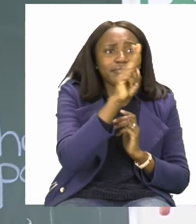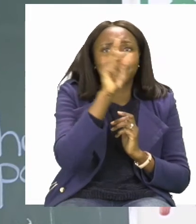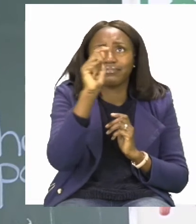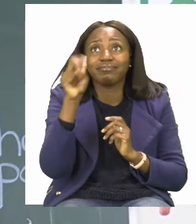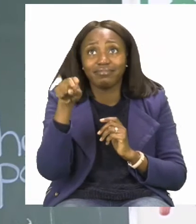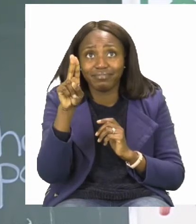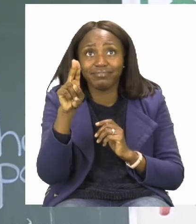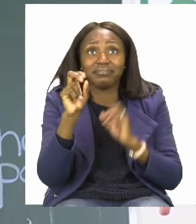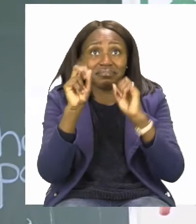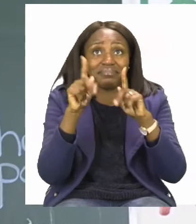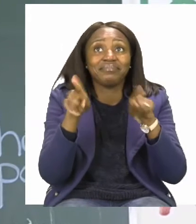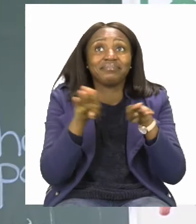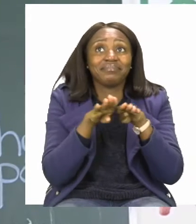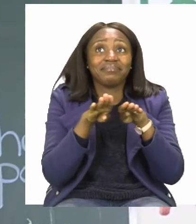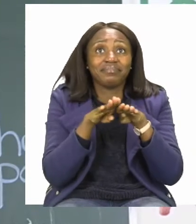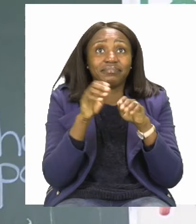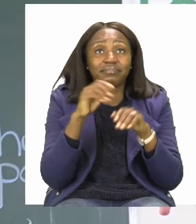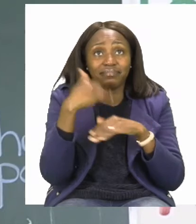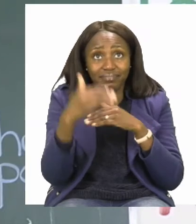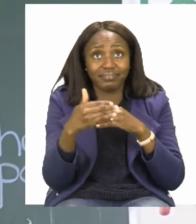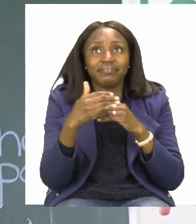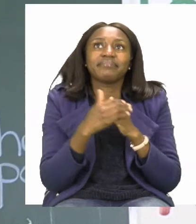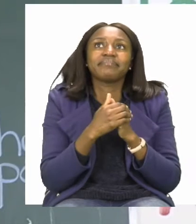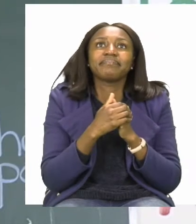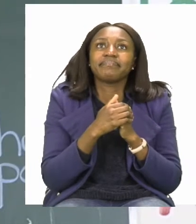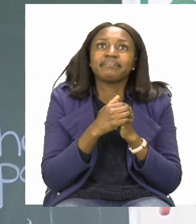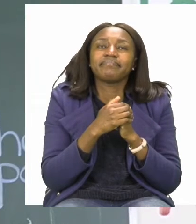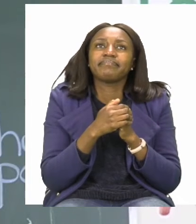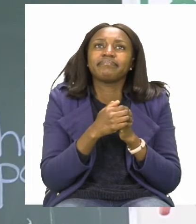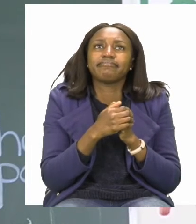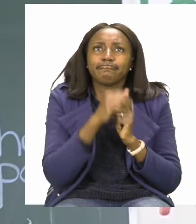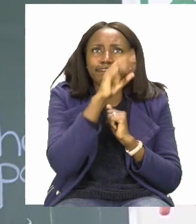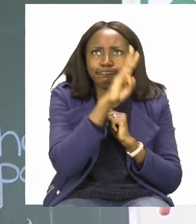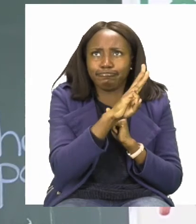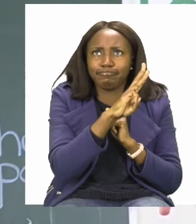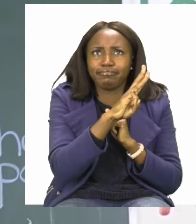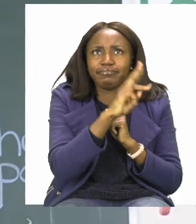Let's now do the next one. For the next one, they have said